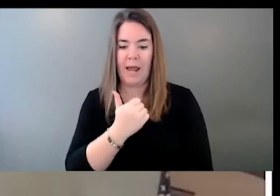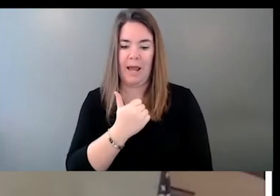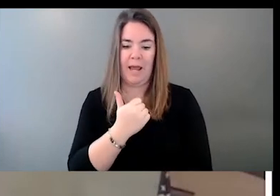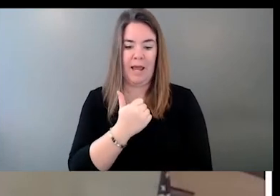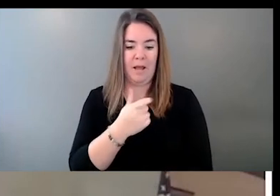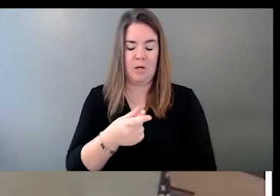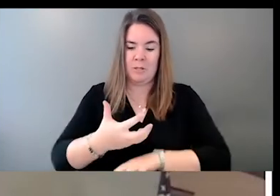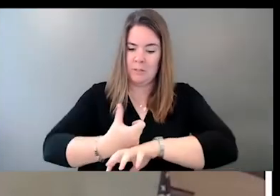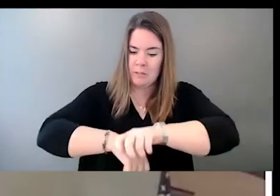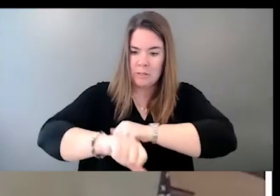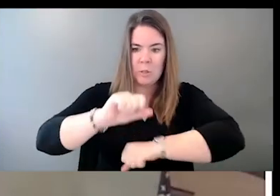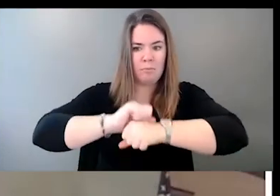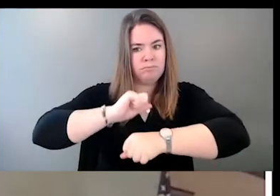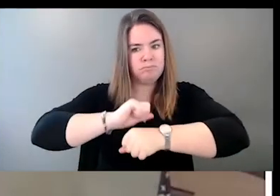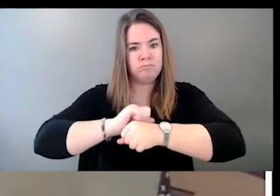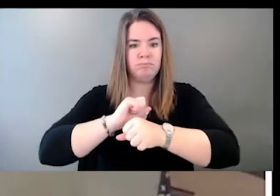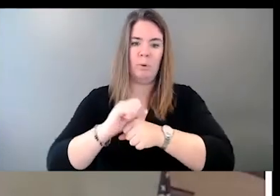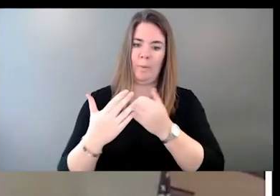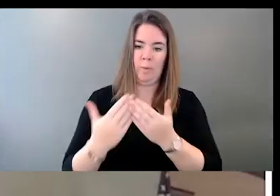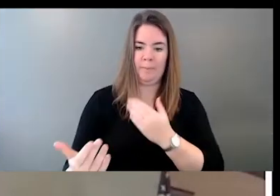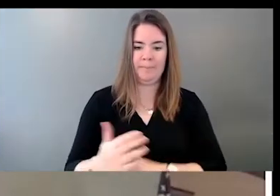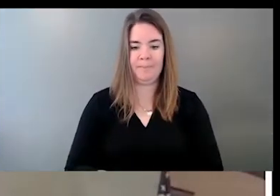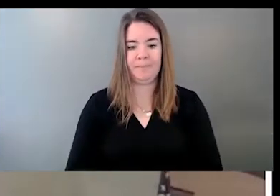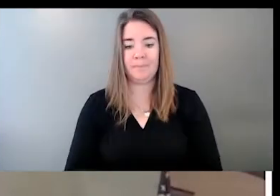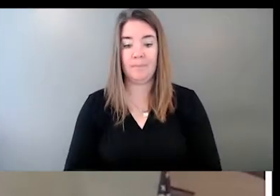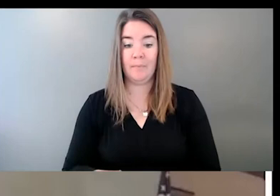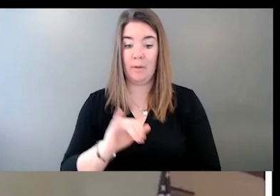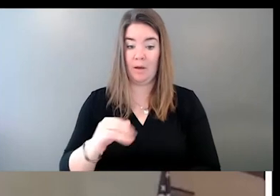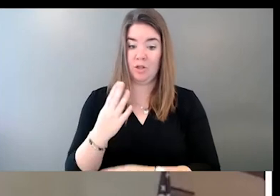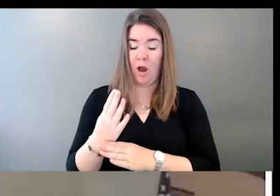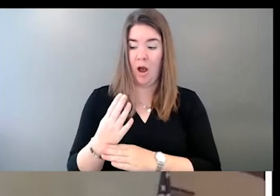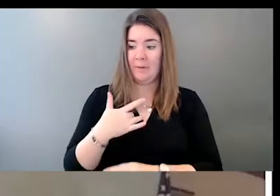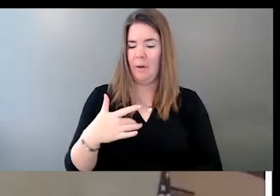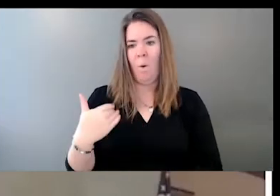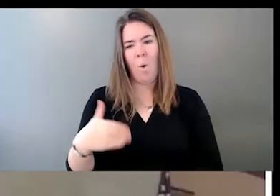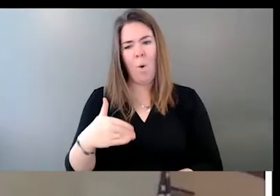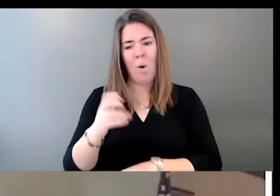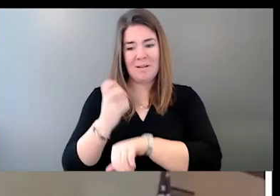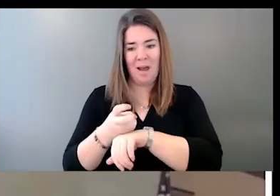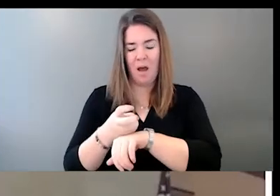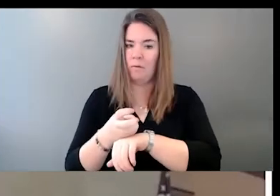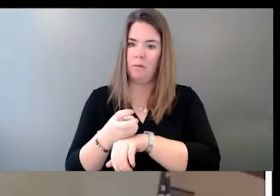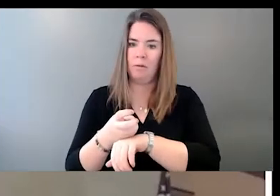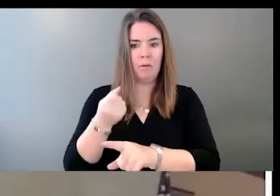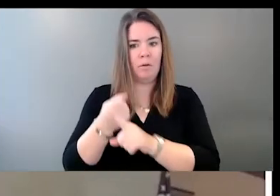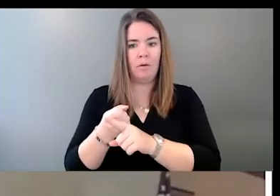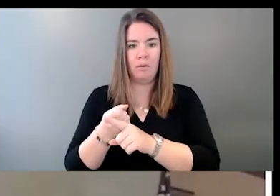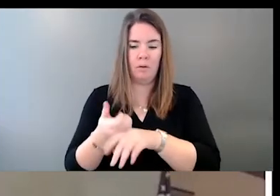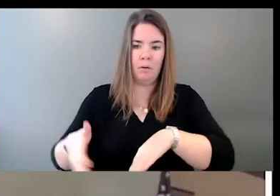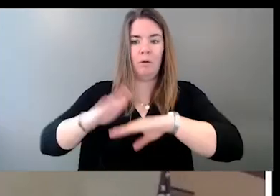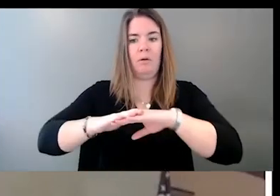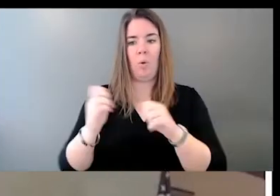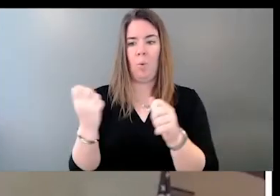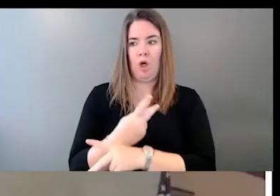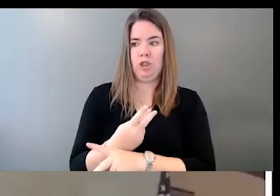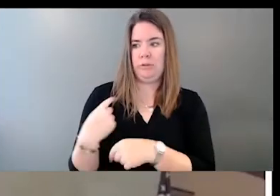through thick and thin. A job that is normally tough got even tougher this past year,